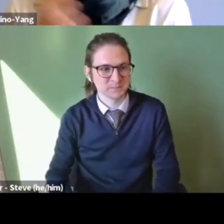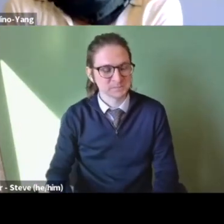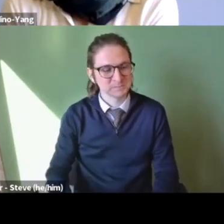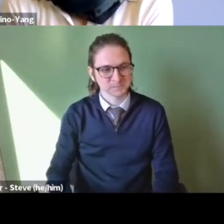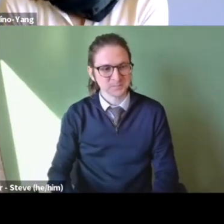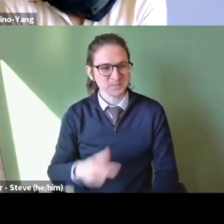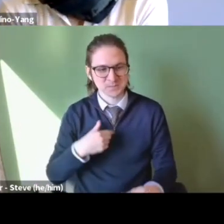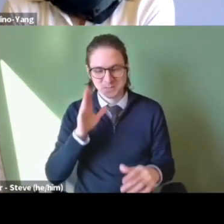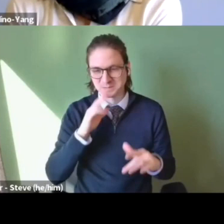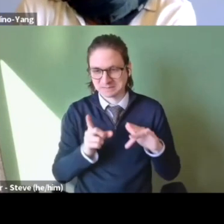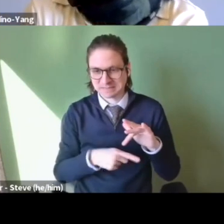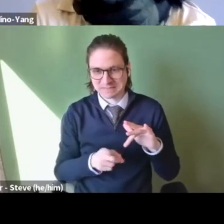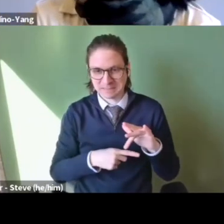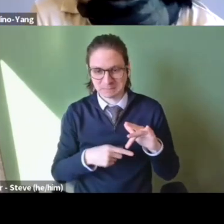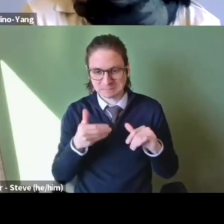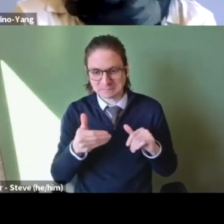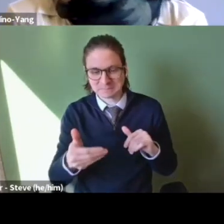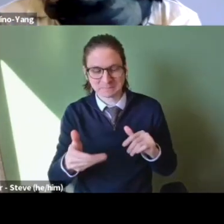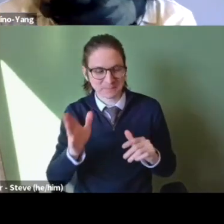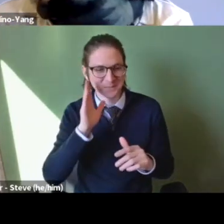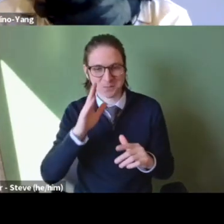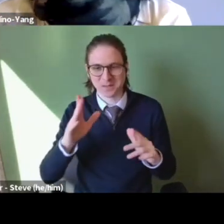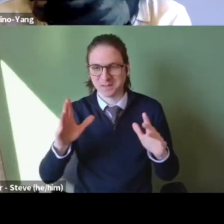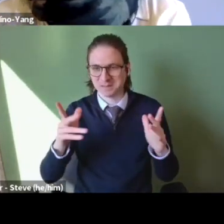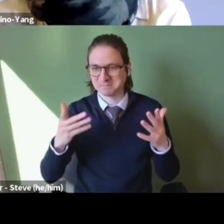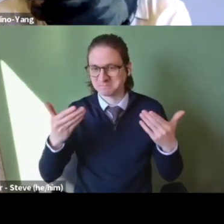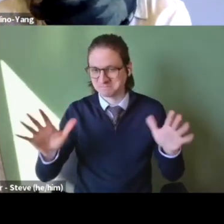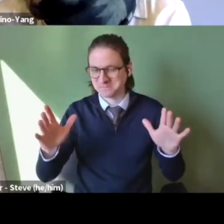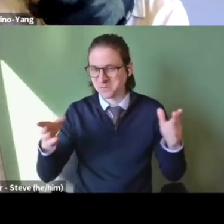just stop there. And thank you.